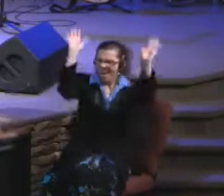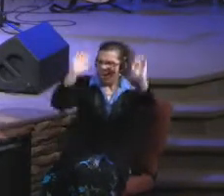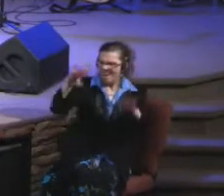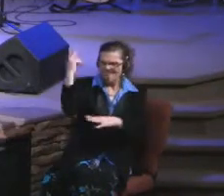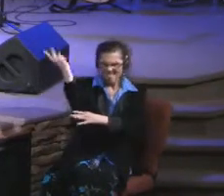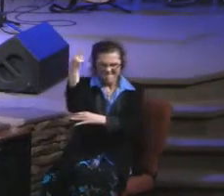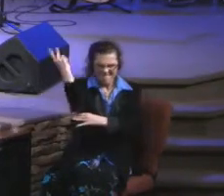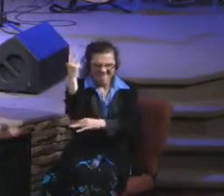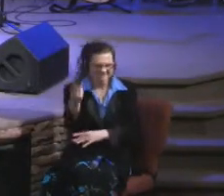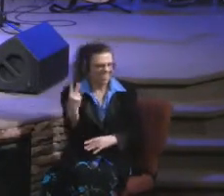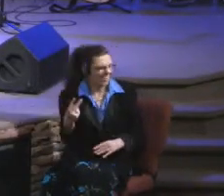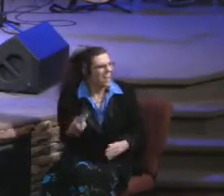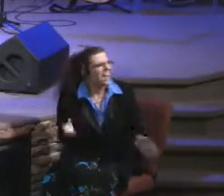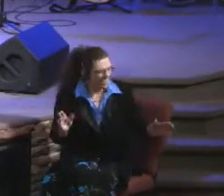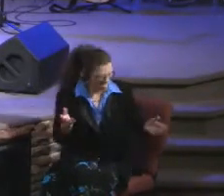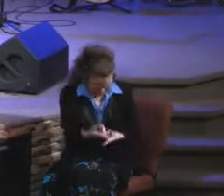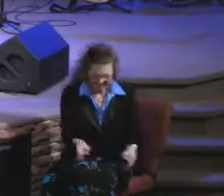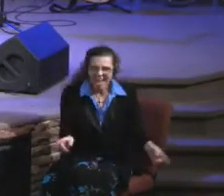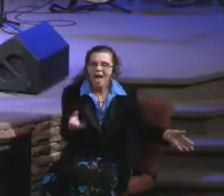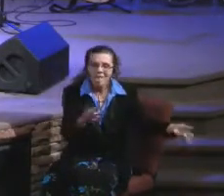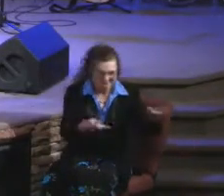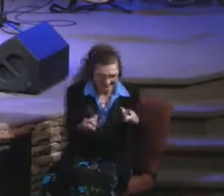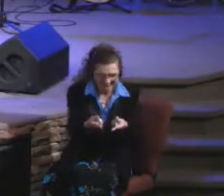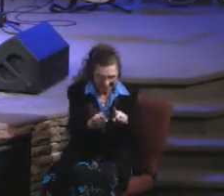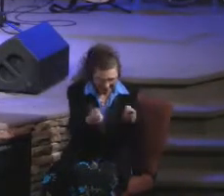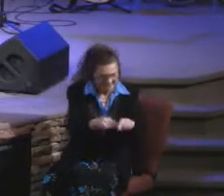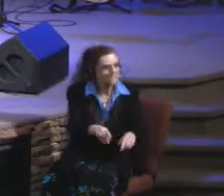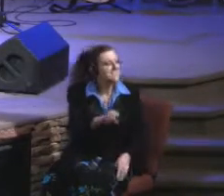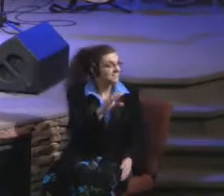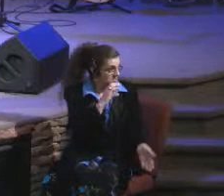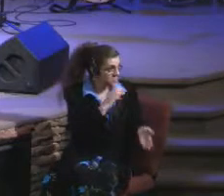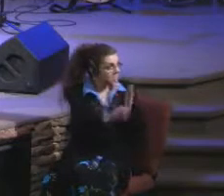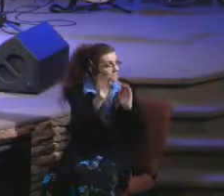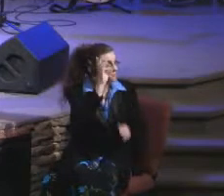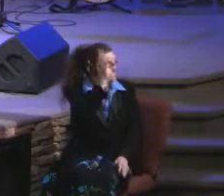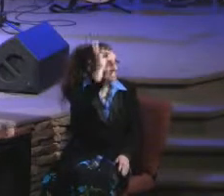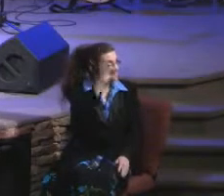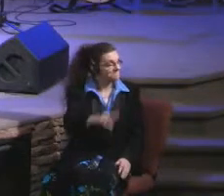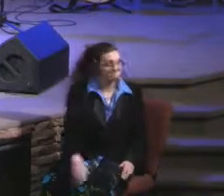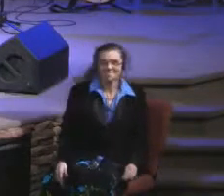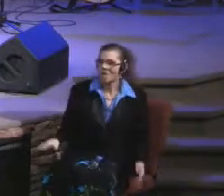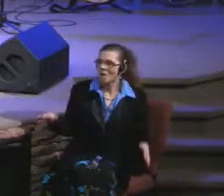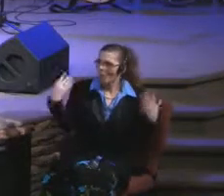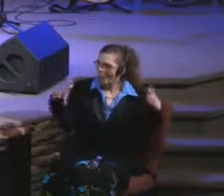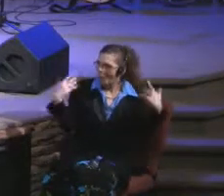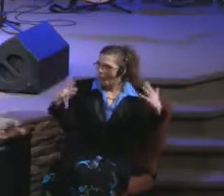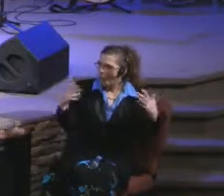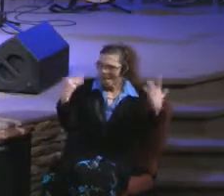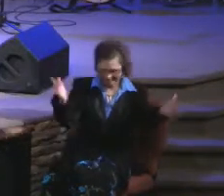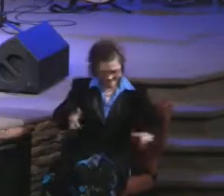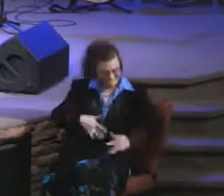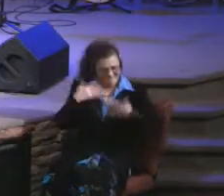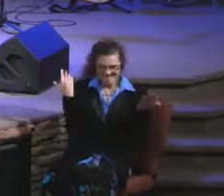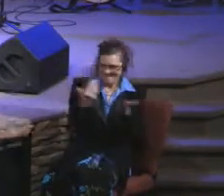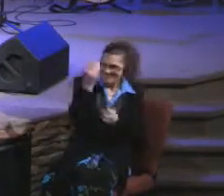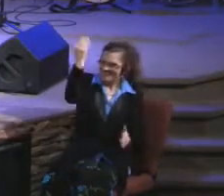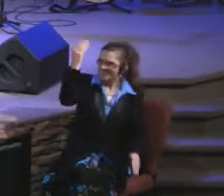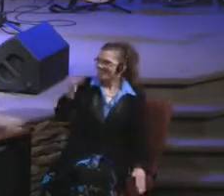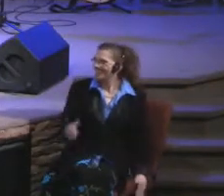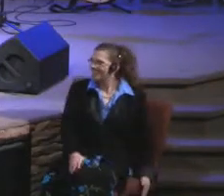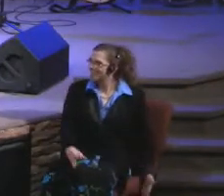knows that's exactly how it played out in chapter 6? Woo! Man, they're feeling good. Just